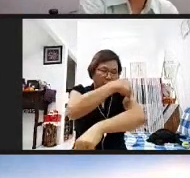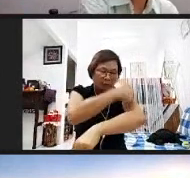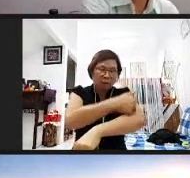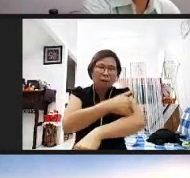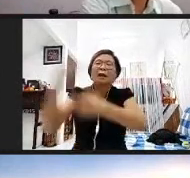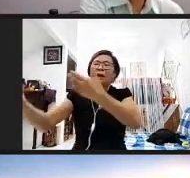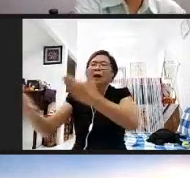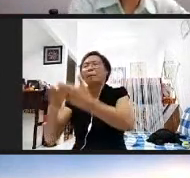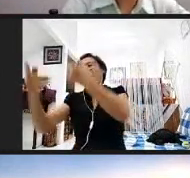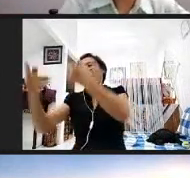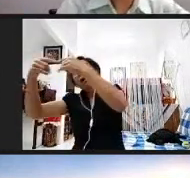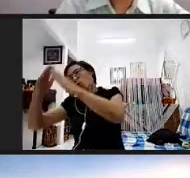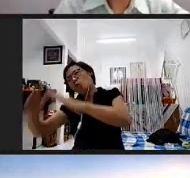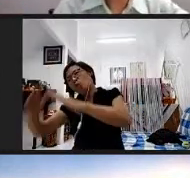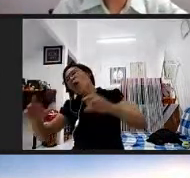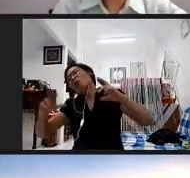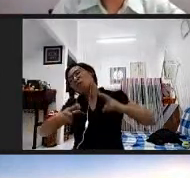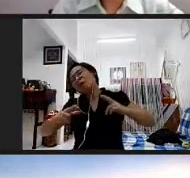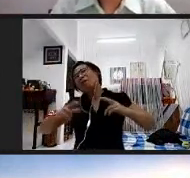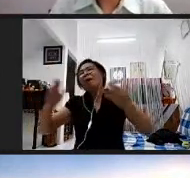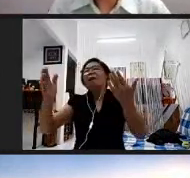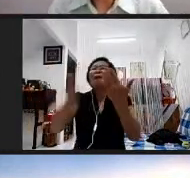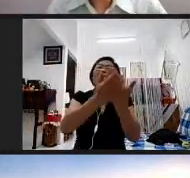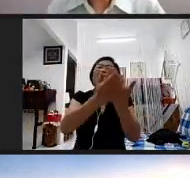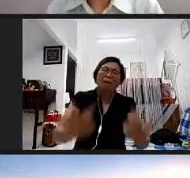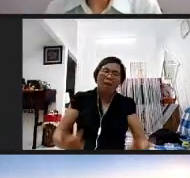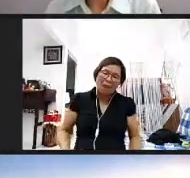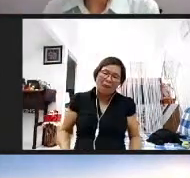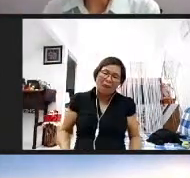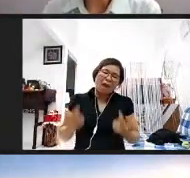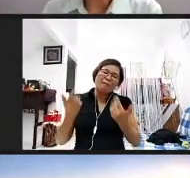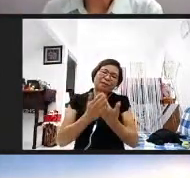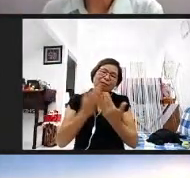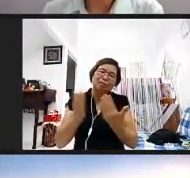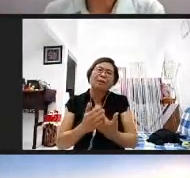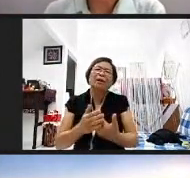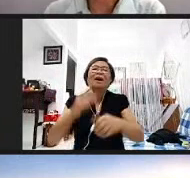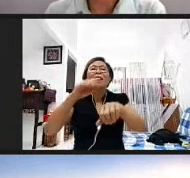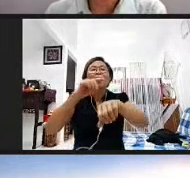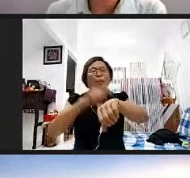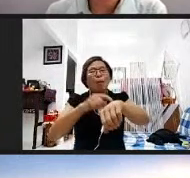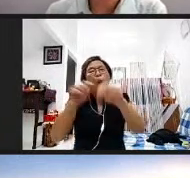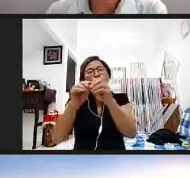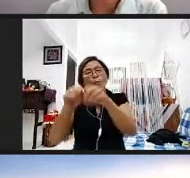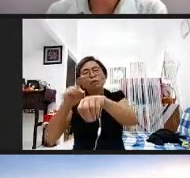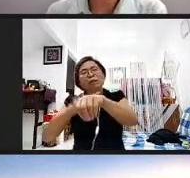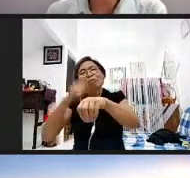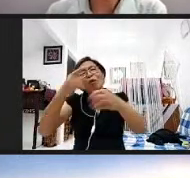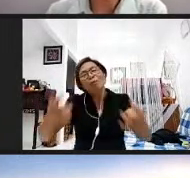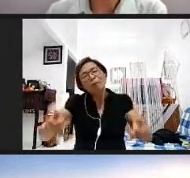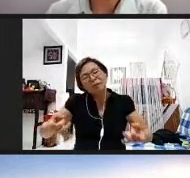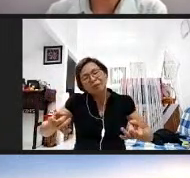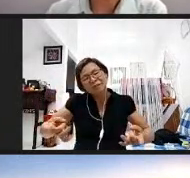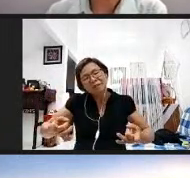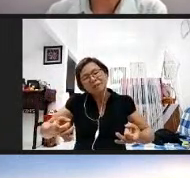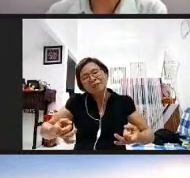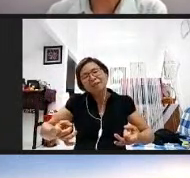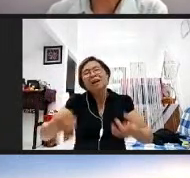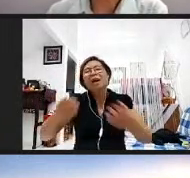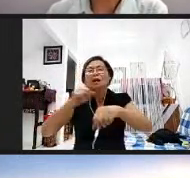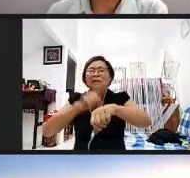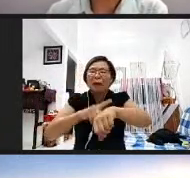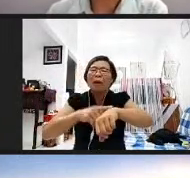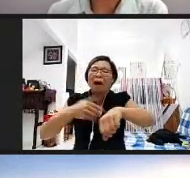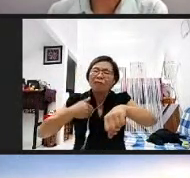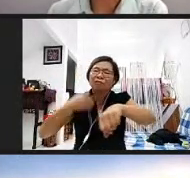rest. Life was much simpler, and I had more time for meditation, more time for reflection, more time